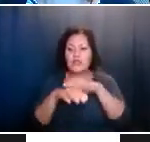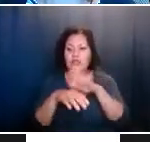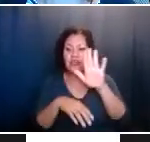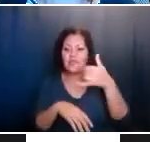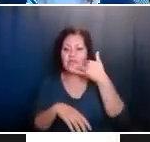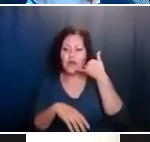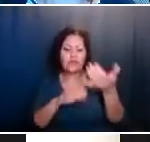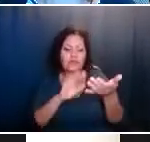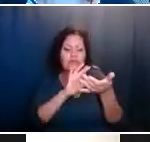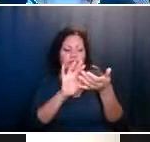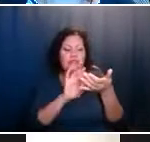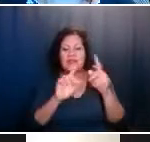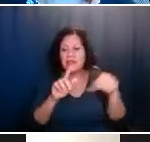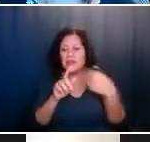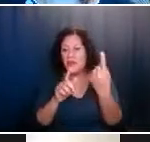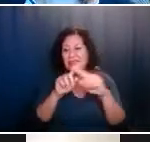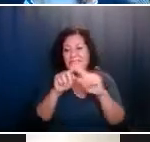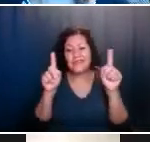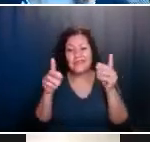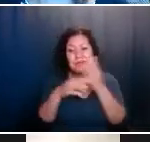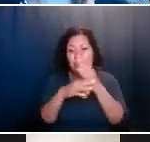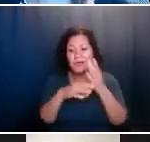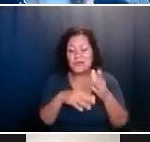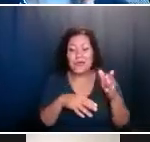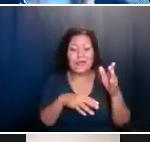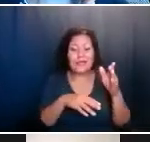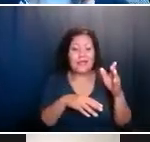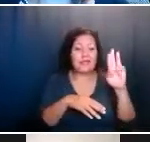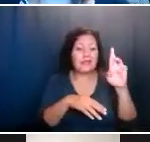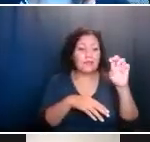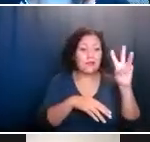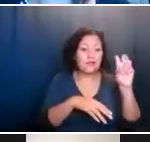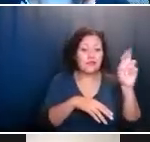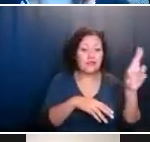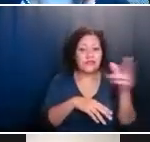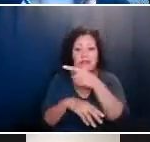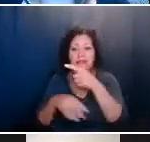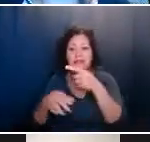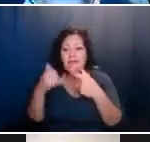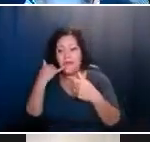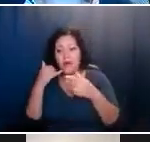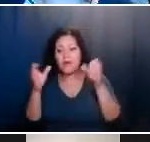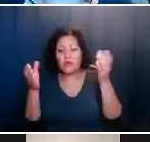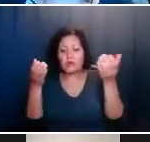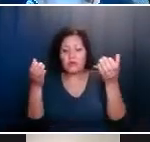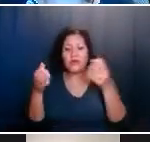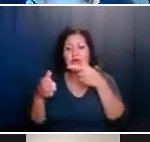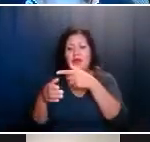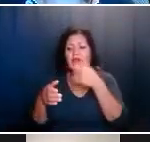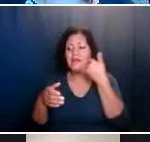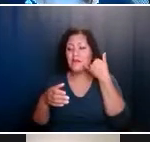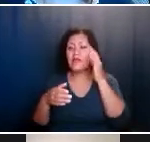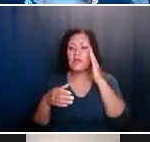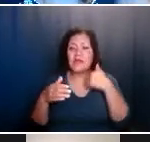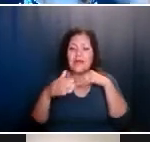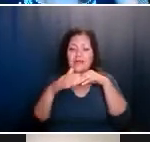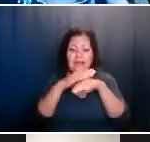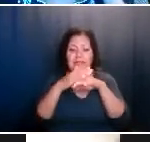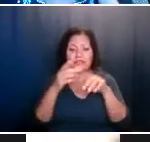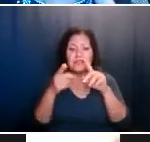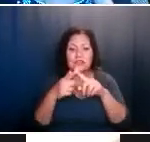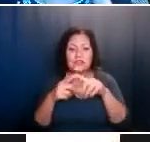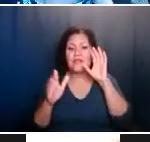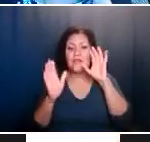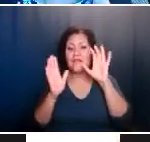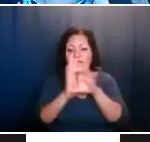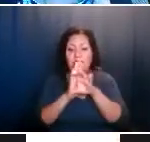difference between the two is within the app on the phone, you're going to have access to this photos session,